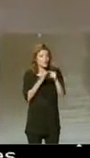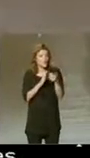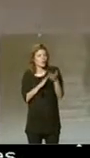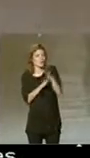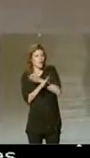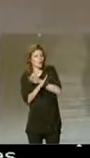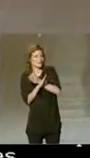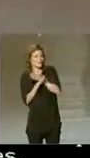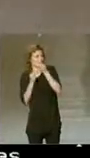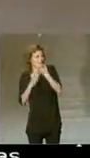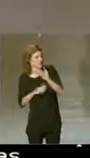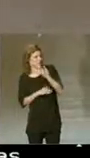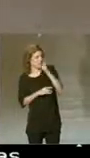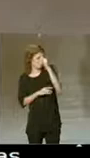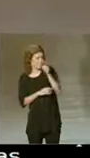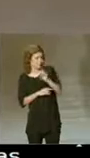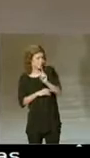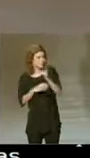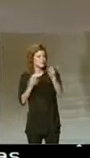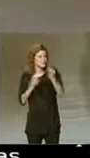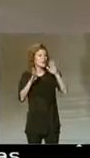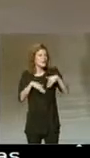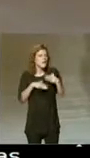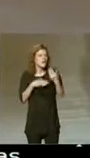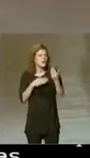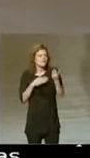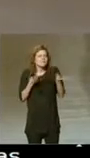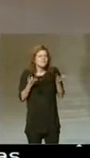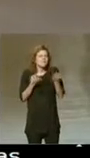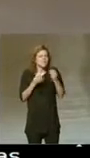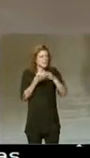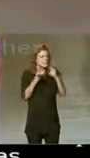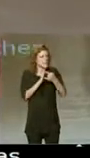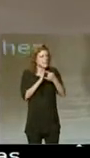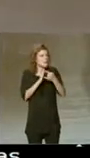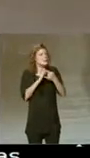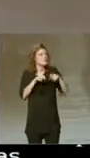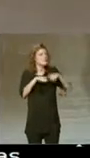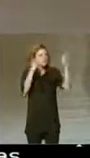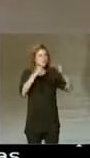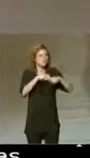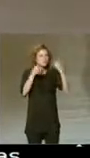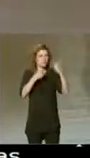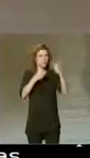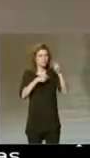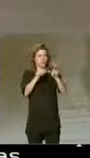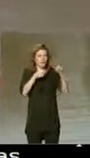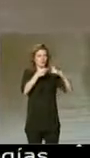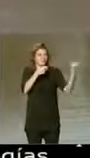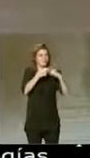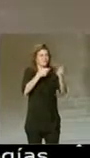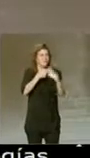not respect previous technology, then we find ourselves in a technological disruption. And in